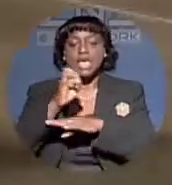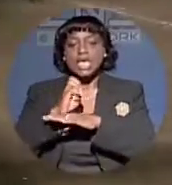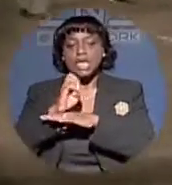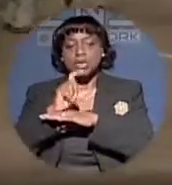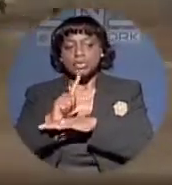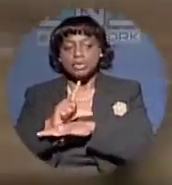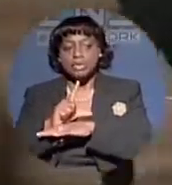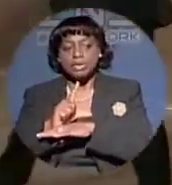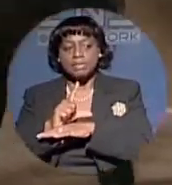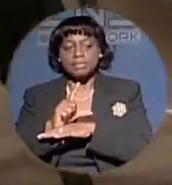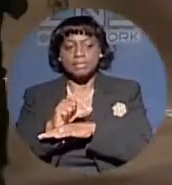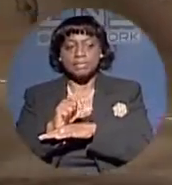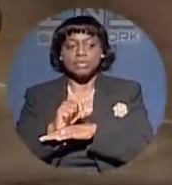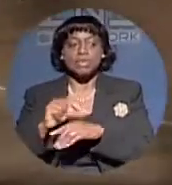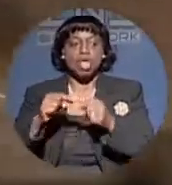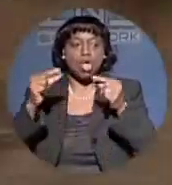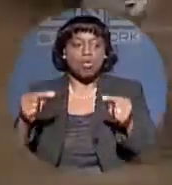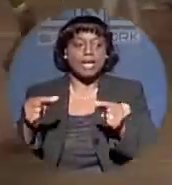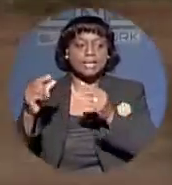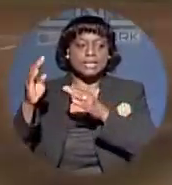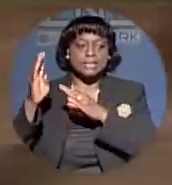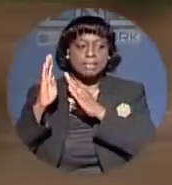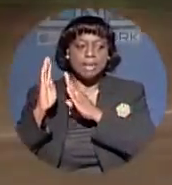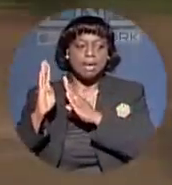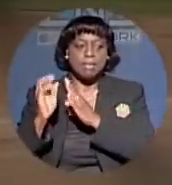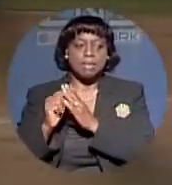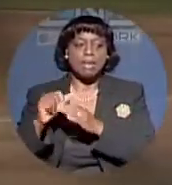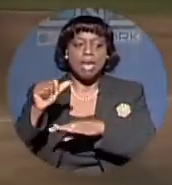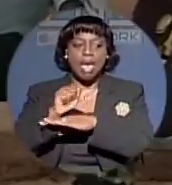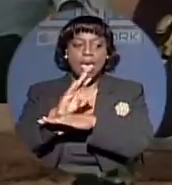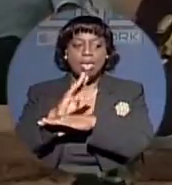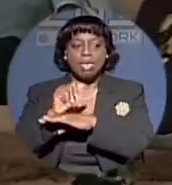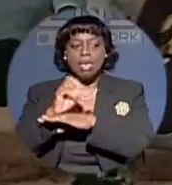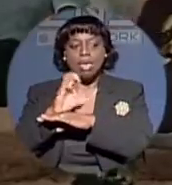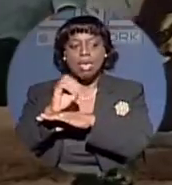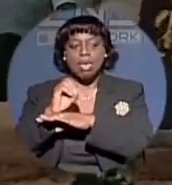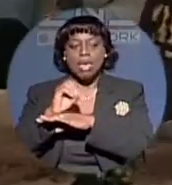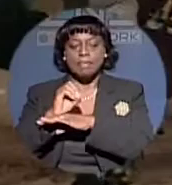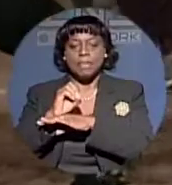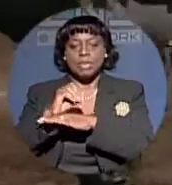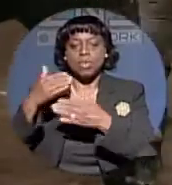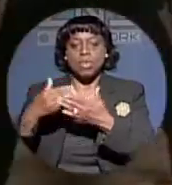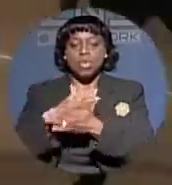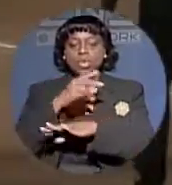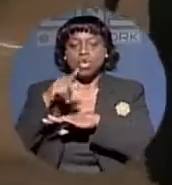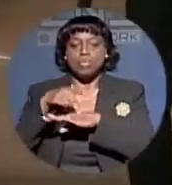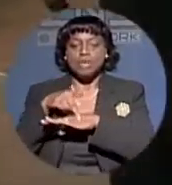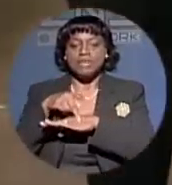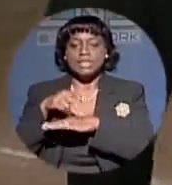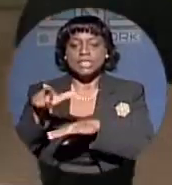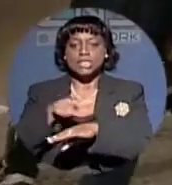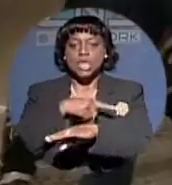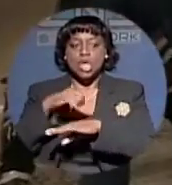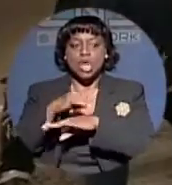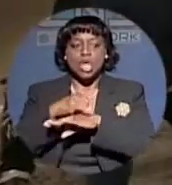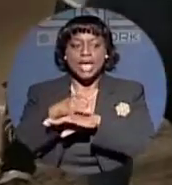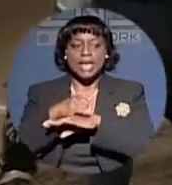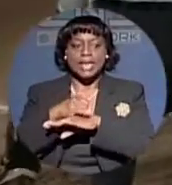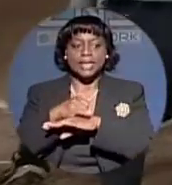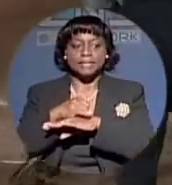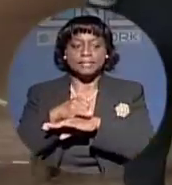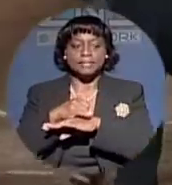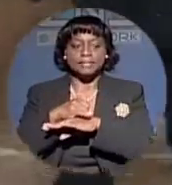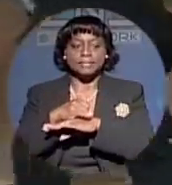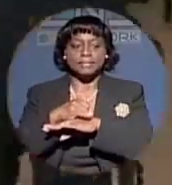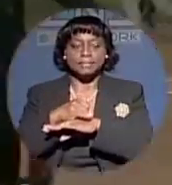with a marquee pitcher, so it's Grand Bahama, Abaco, New Providence, Long Island. So it's no cakewalk